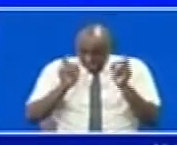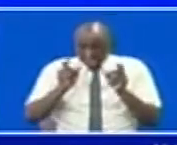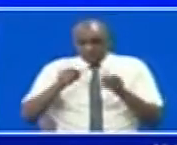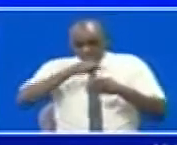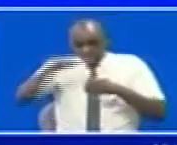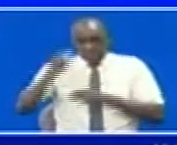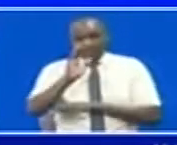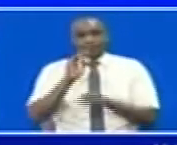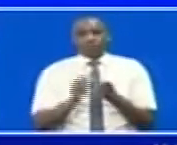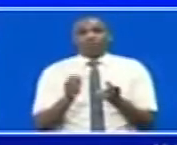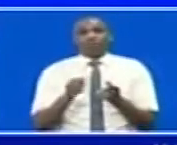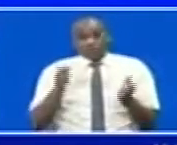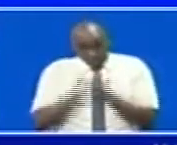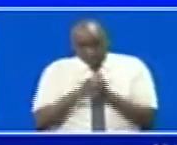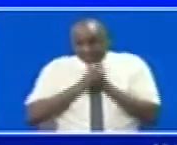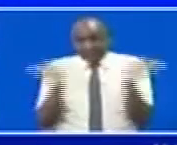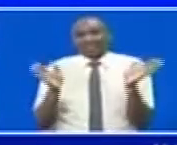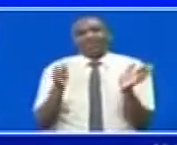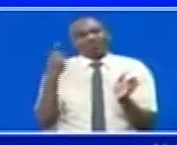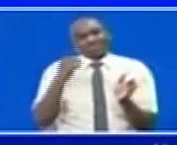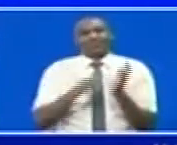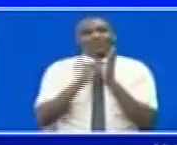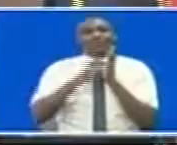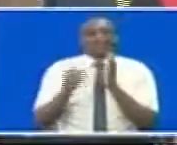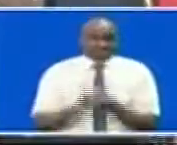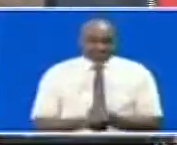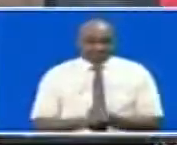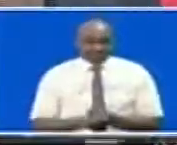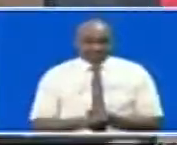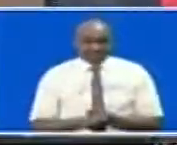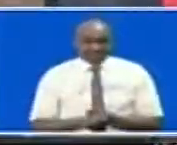will easily resonate well with the public.